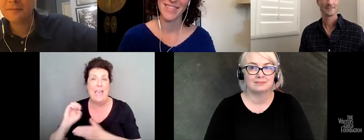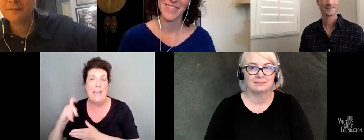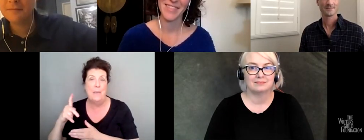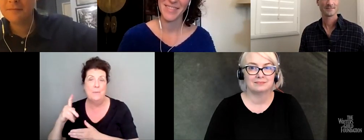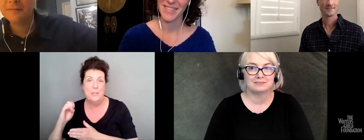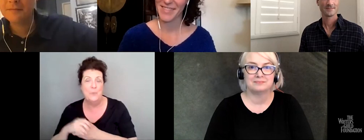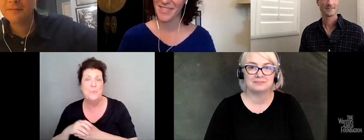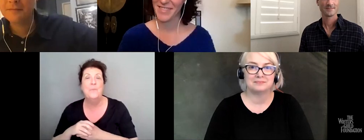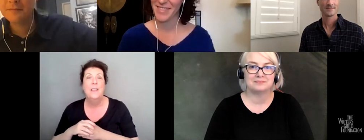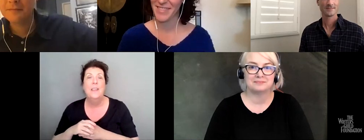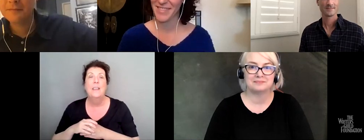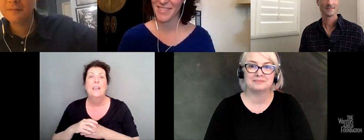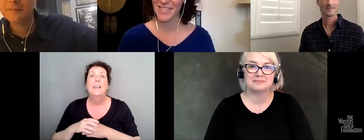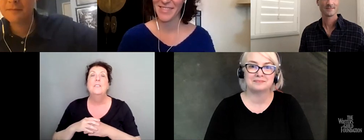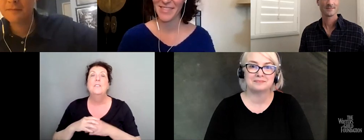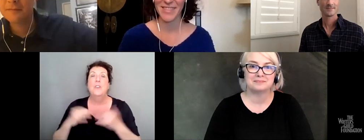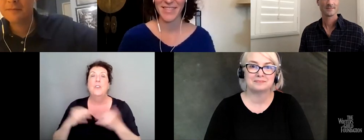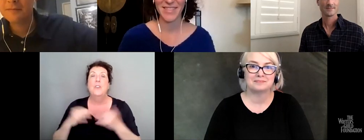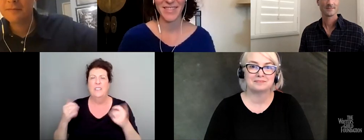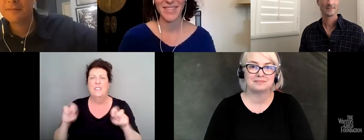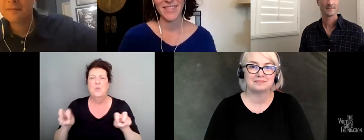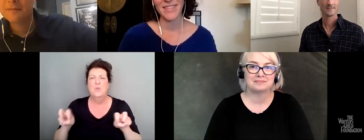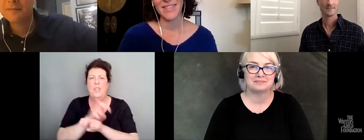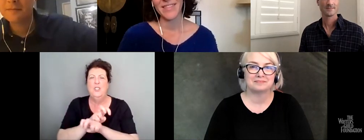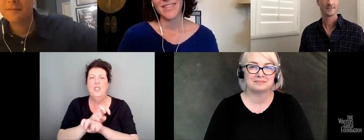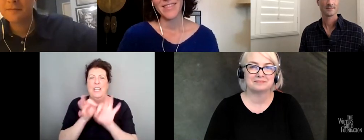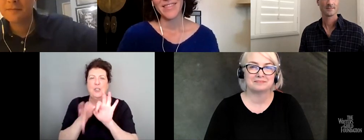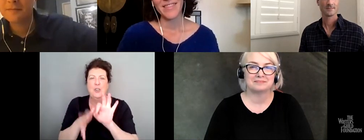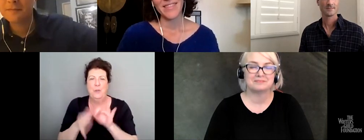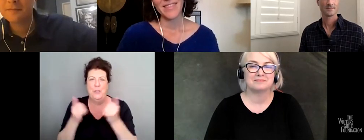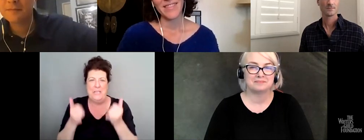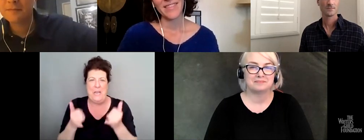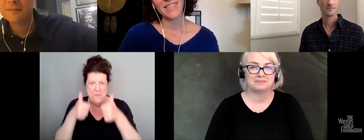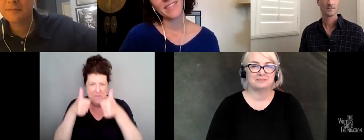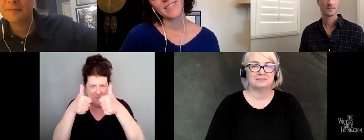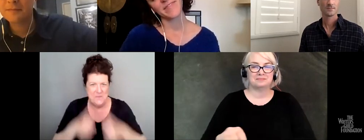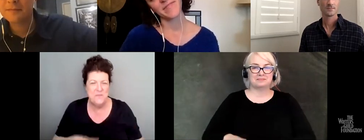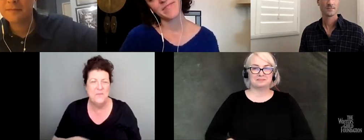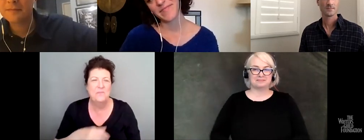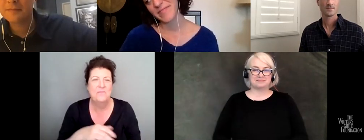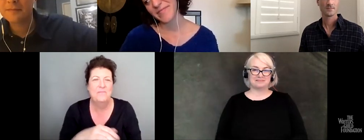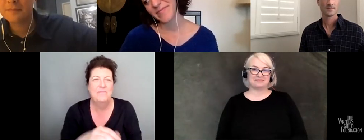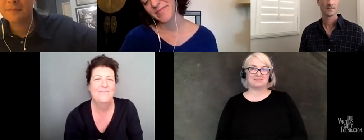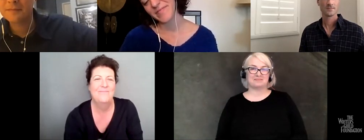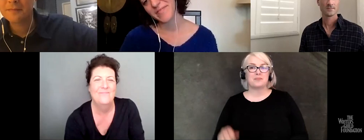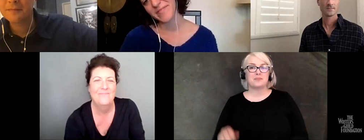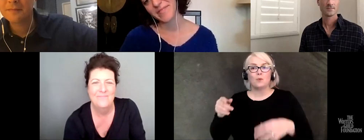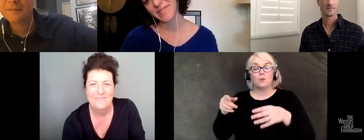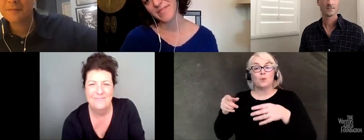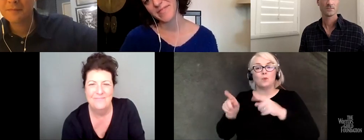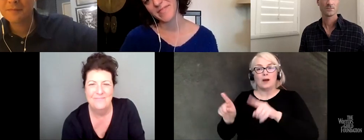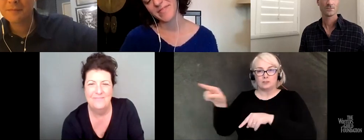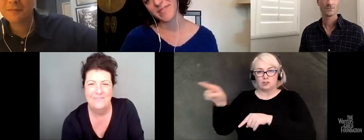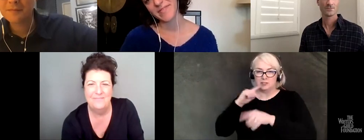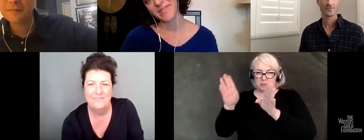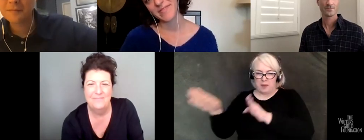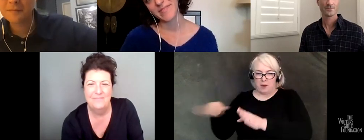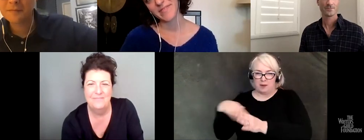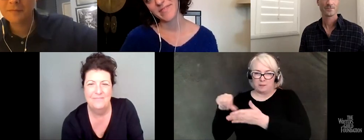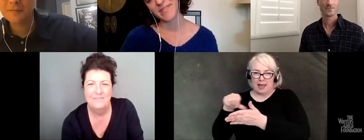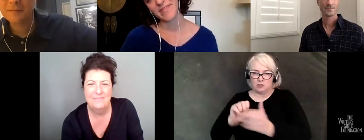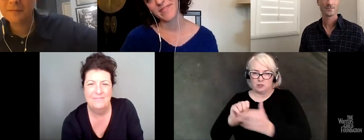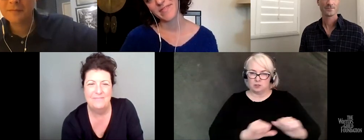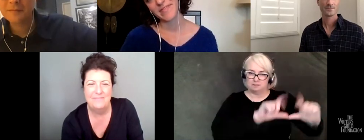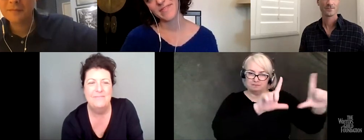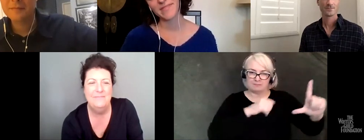she's, uh, prepping the pages for that, I'll ask you guys, um, why this scene? Why are you sharing this one with us? Uh, the, uh,